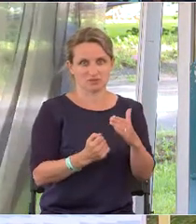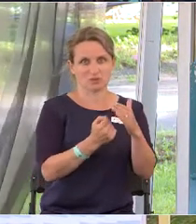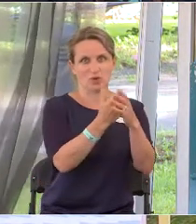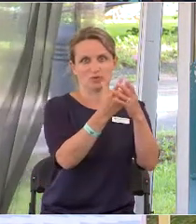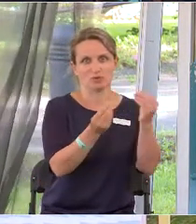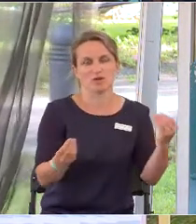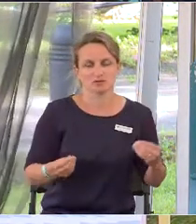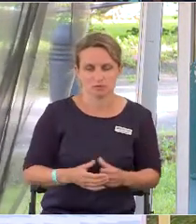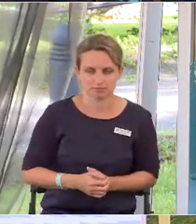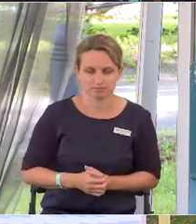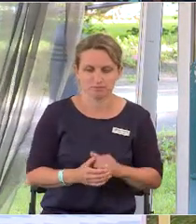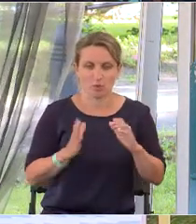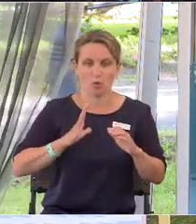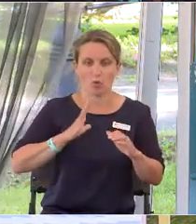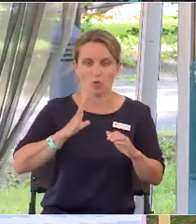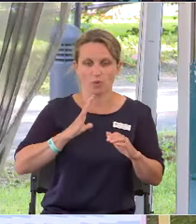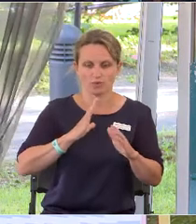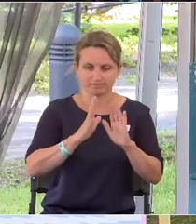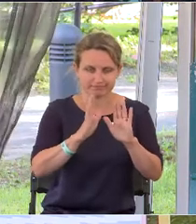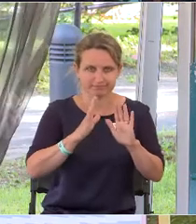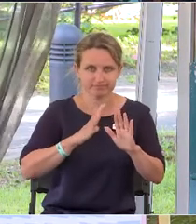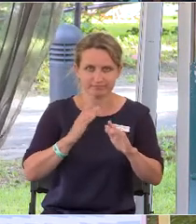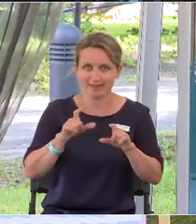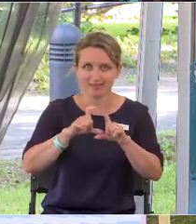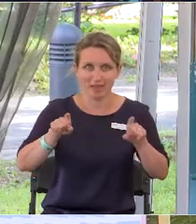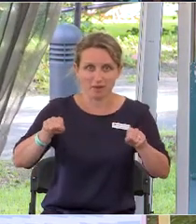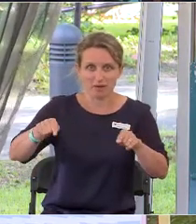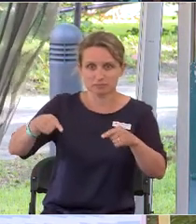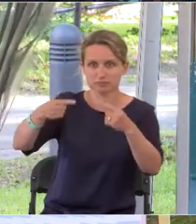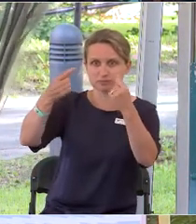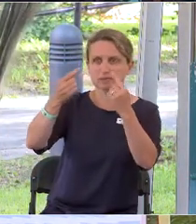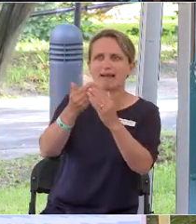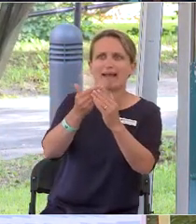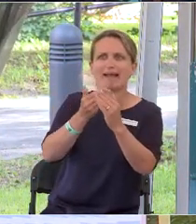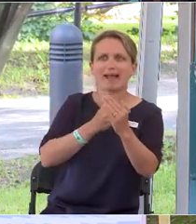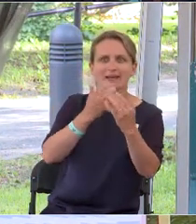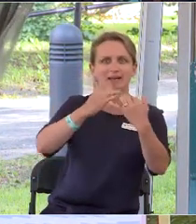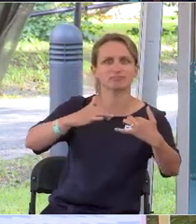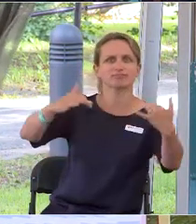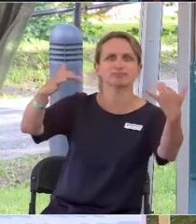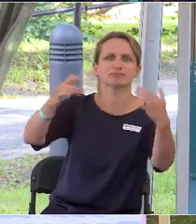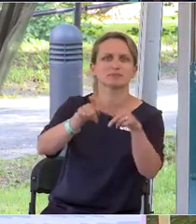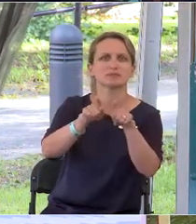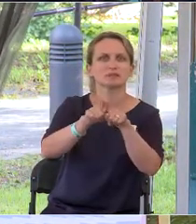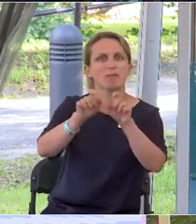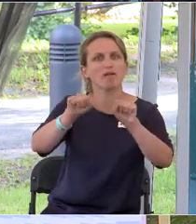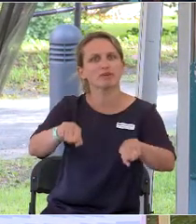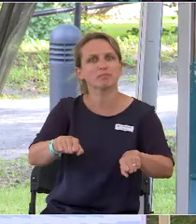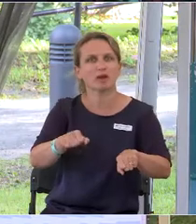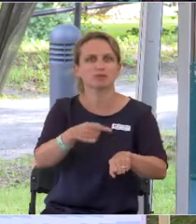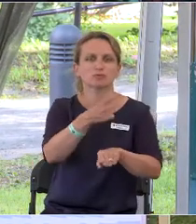so before we do, I would like to give the audience the opportunity also to put